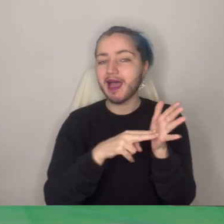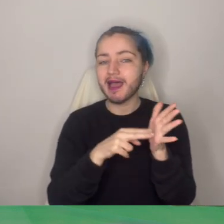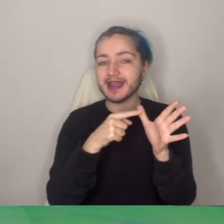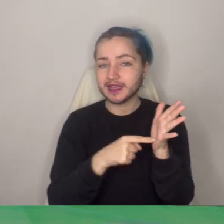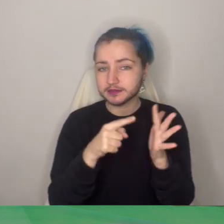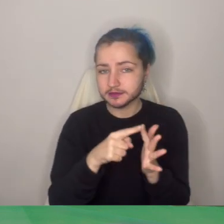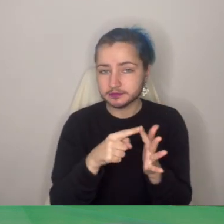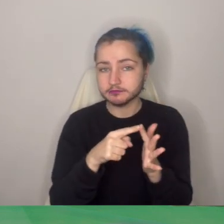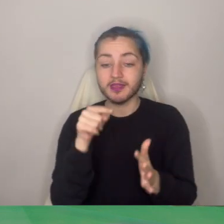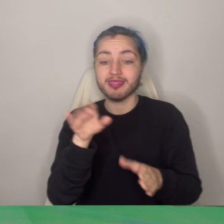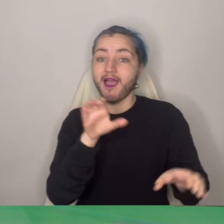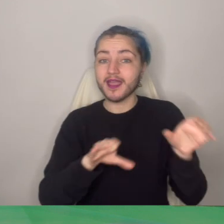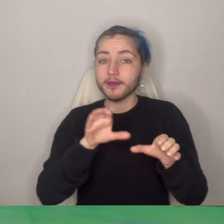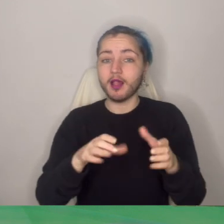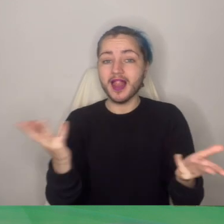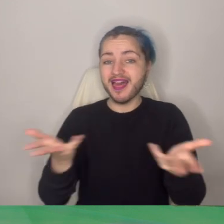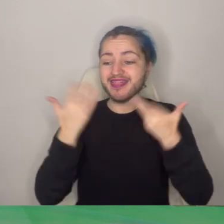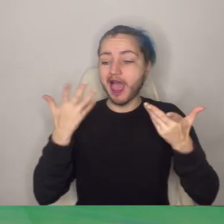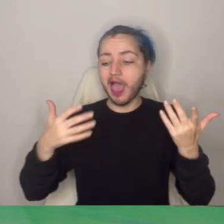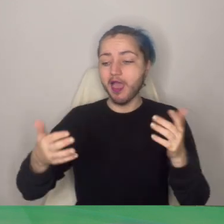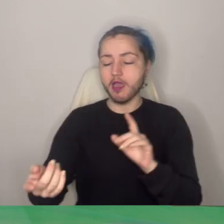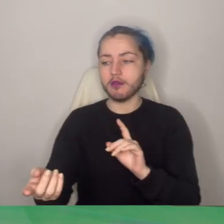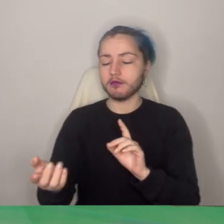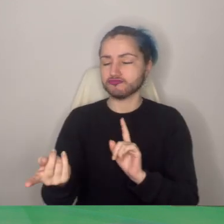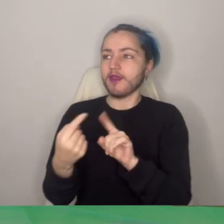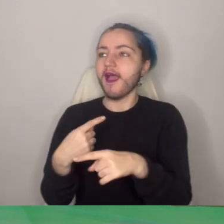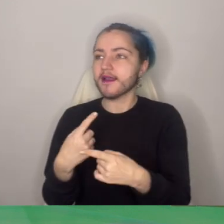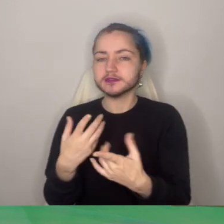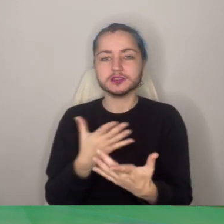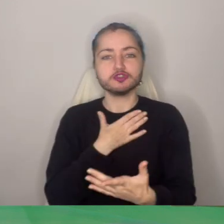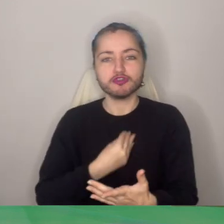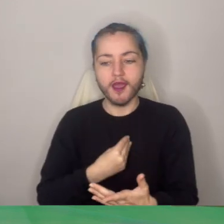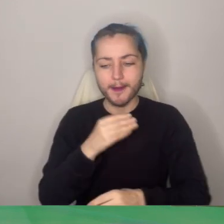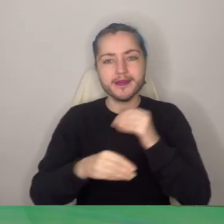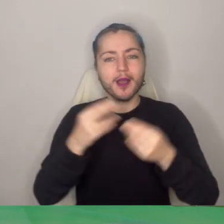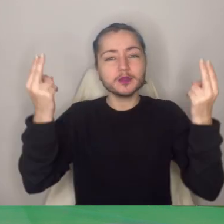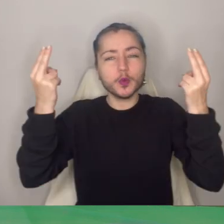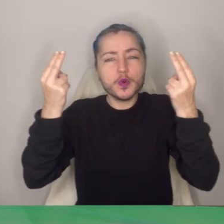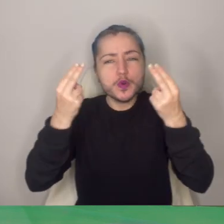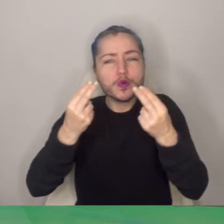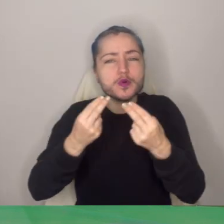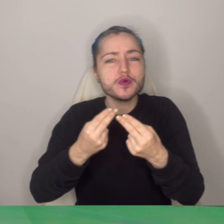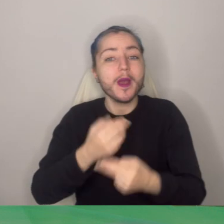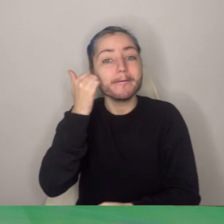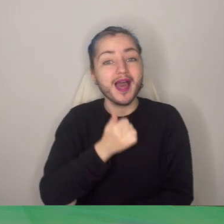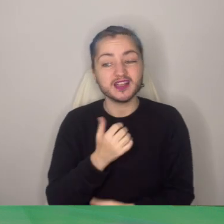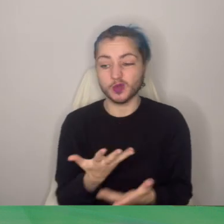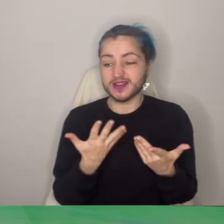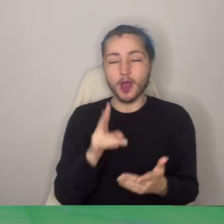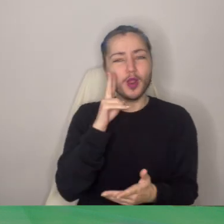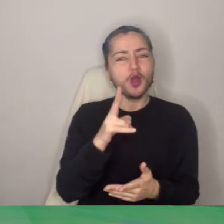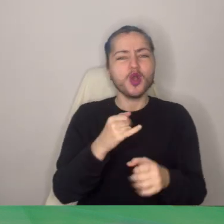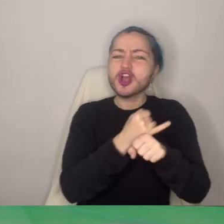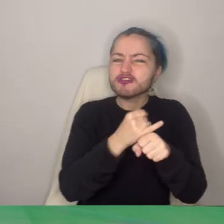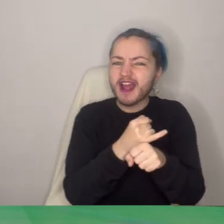air, it continues to darken and become a nice deep black. So at the moment it just looks grey and it looks like quite a